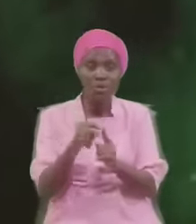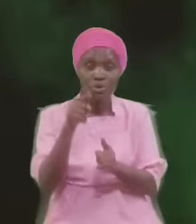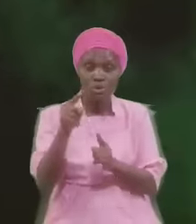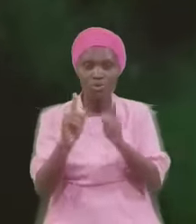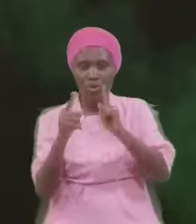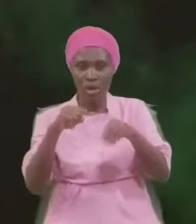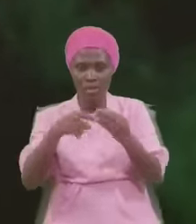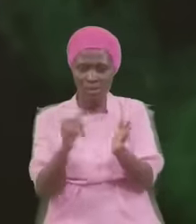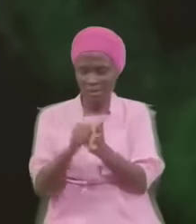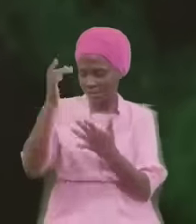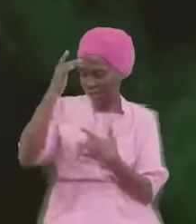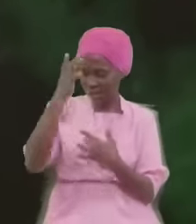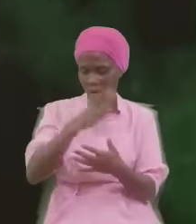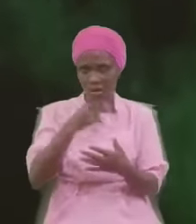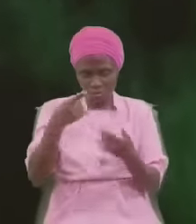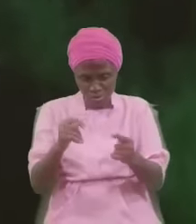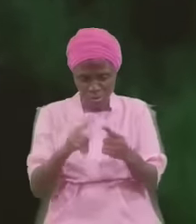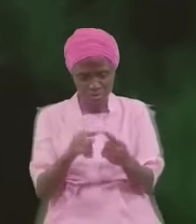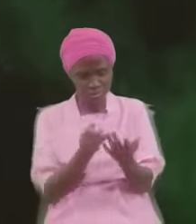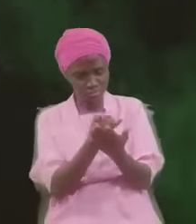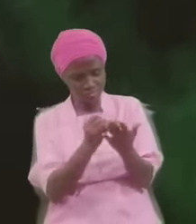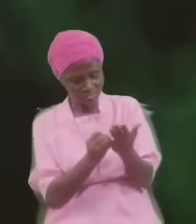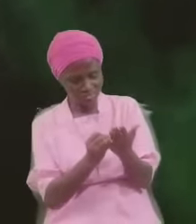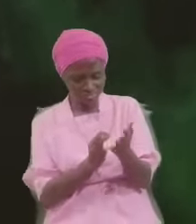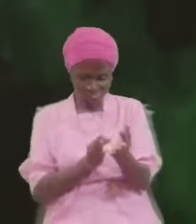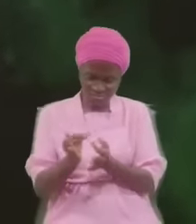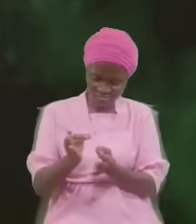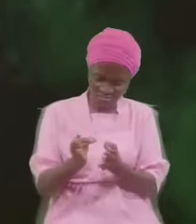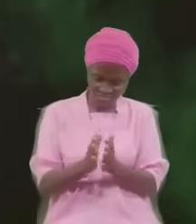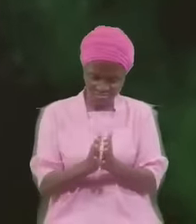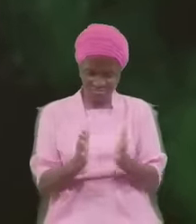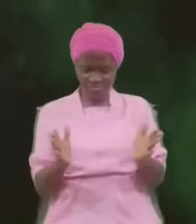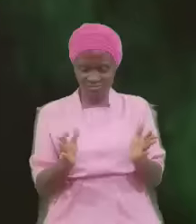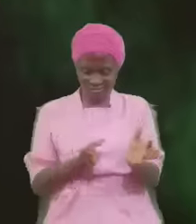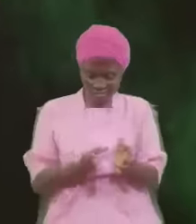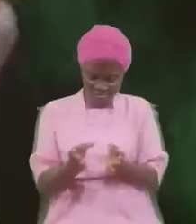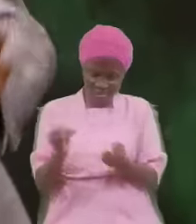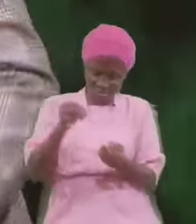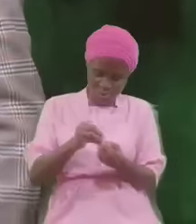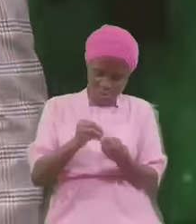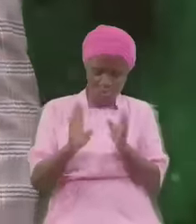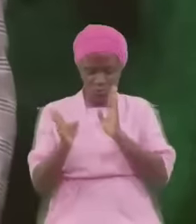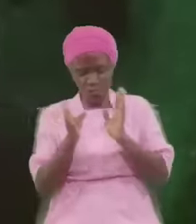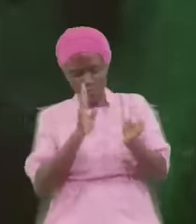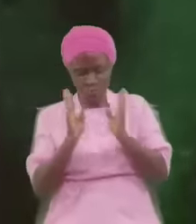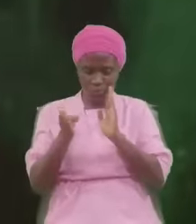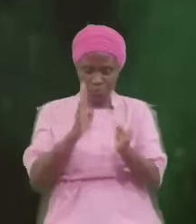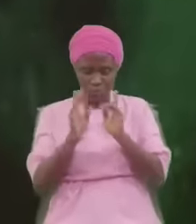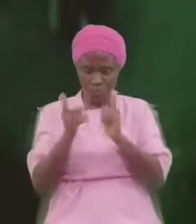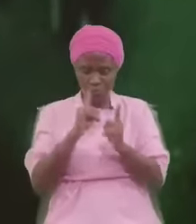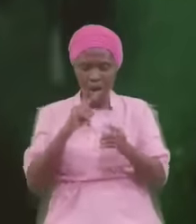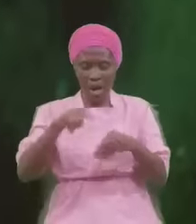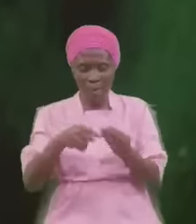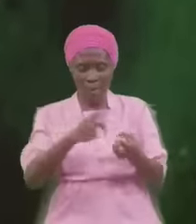describe and you expand, and you explain, and you talk of the